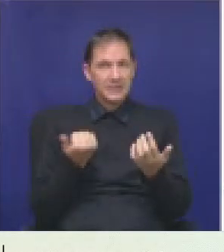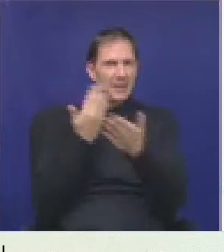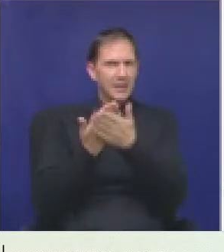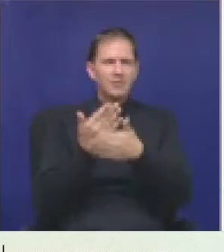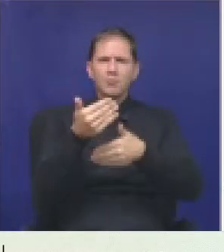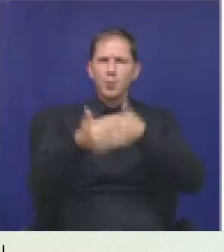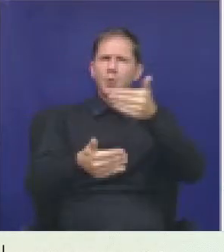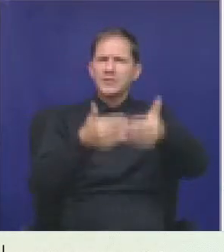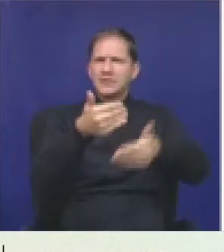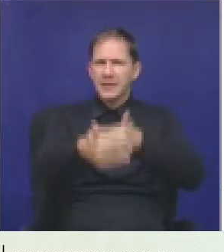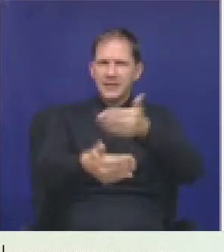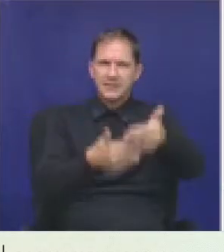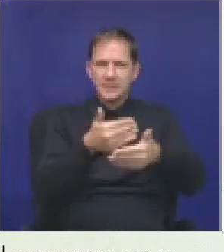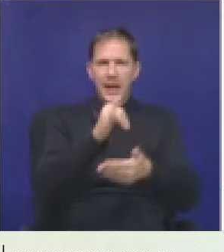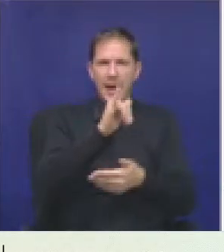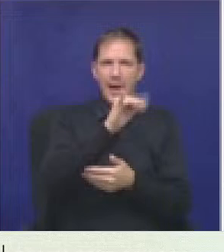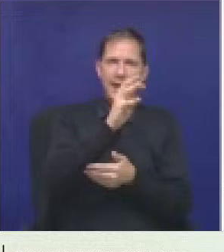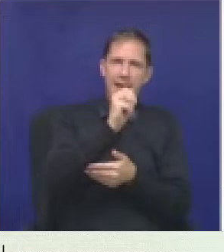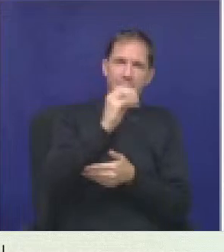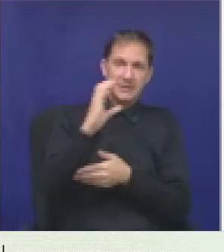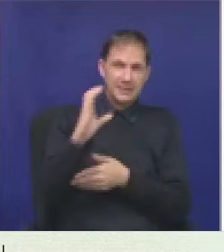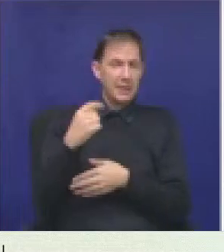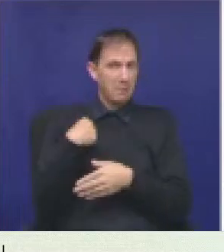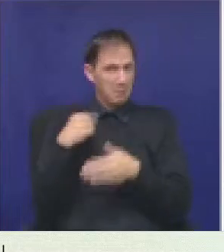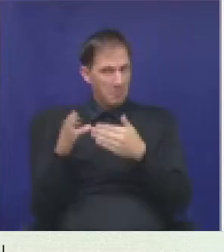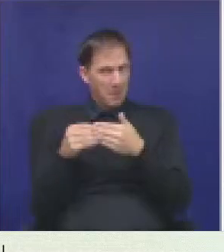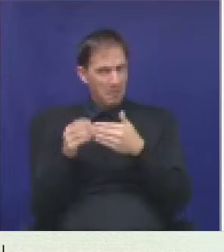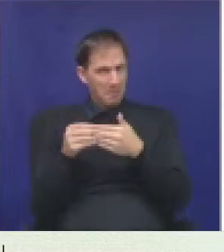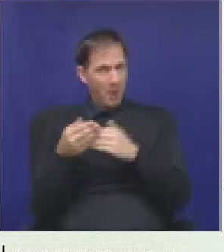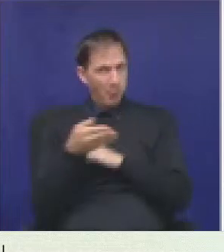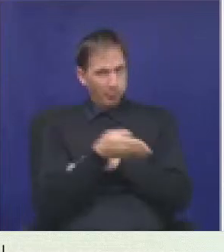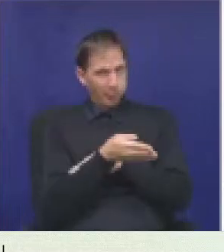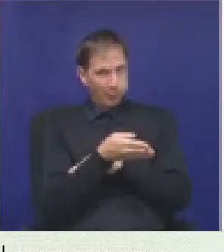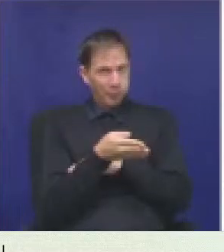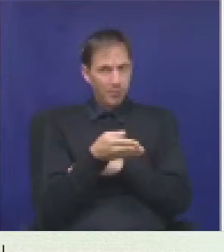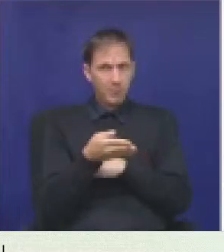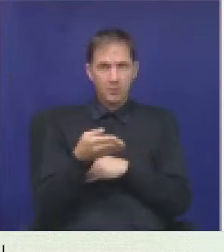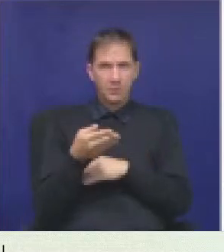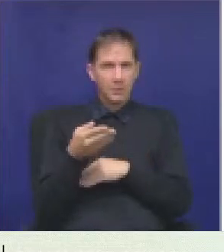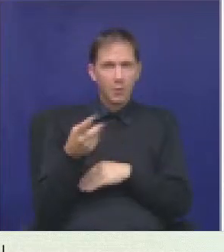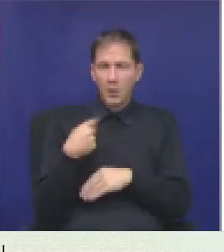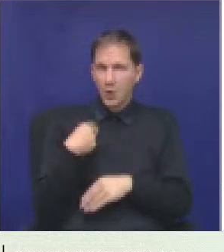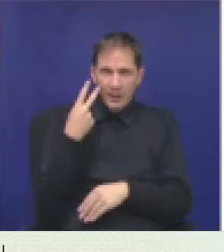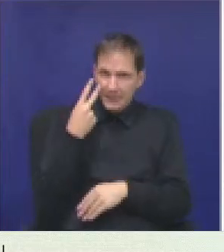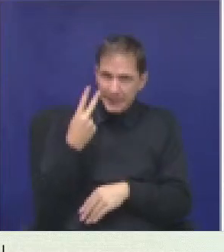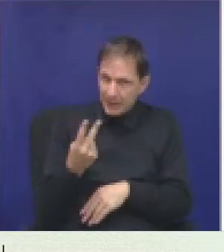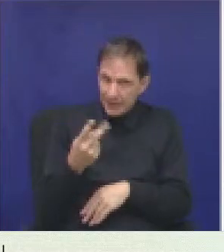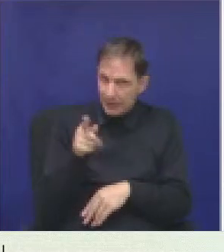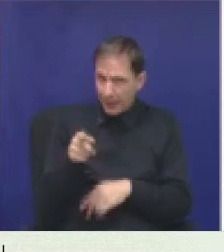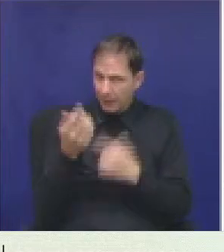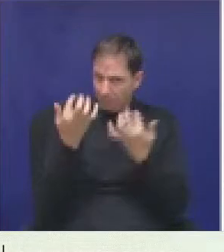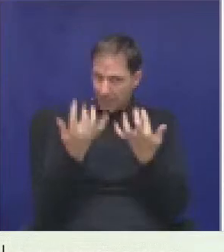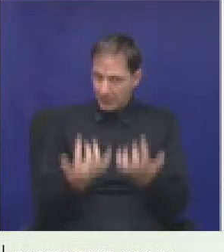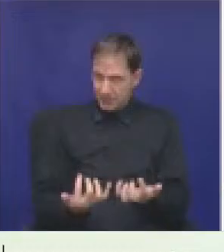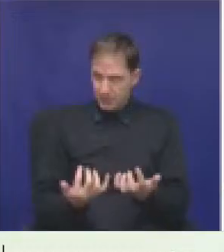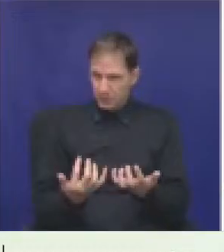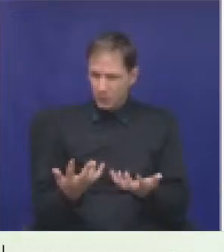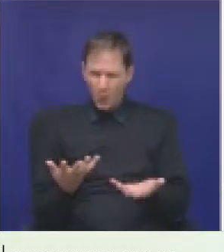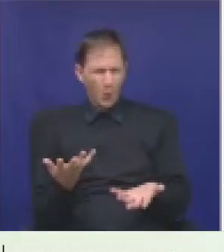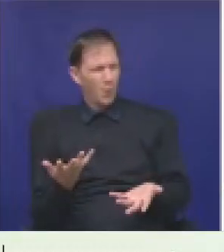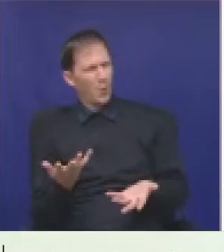processes. The IMC, which I'm a member of, responsible for the national dialogue, had not seen even that budget. So when you talk